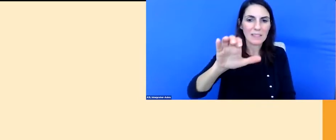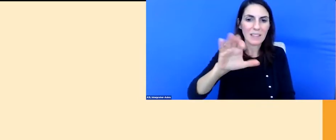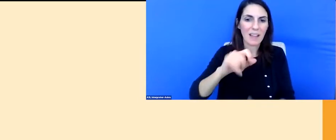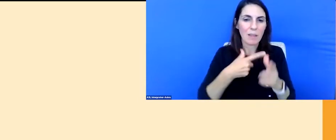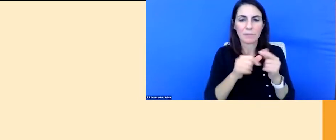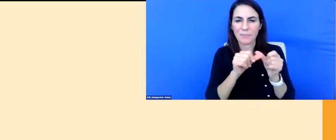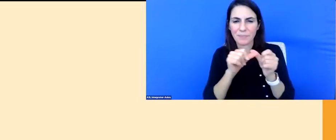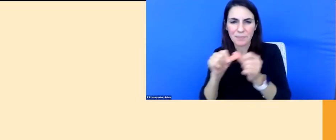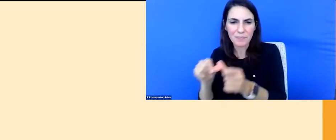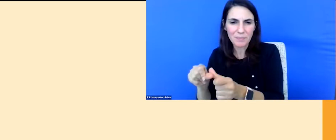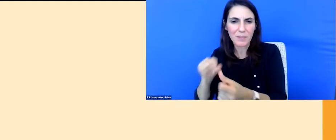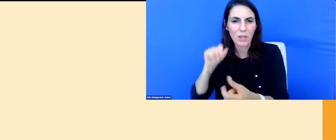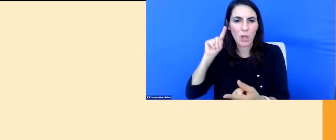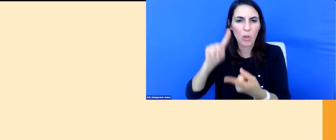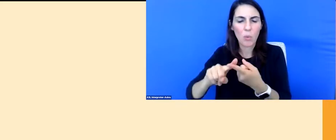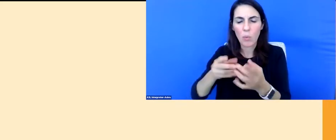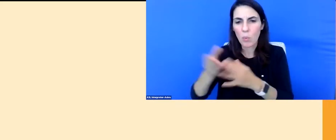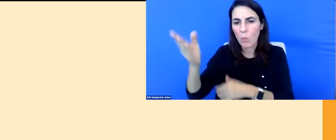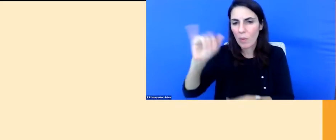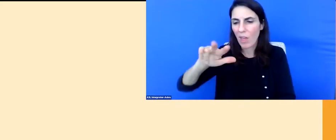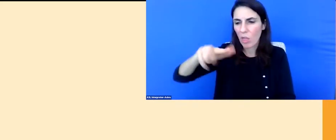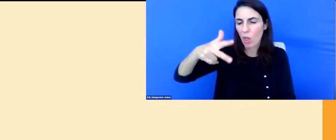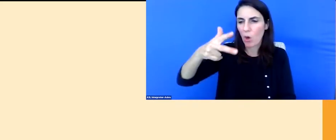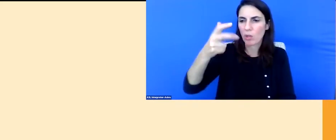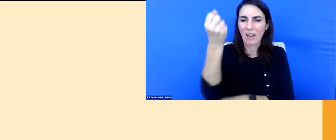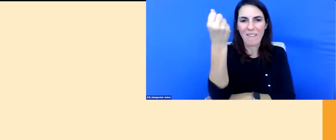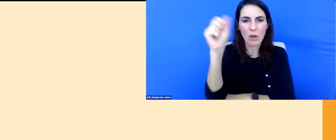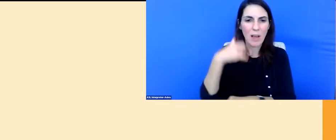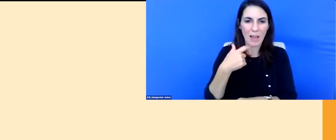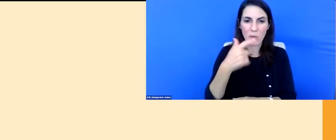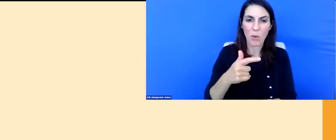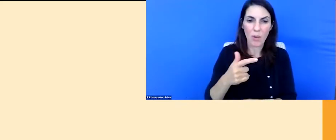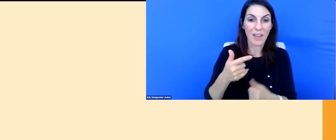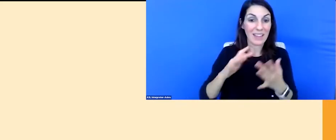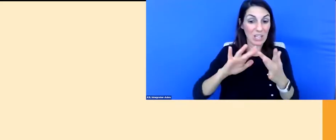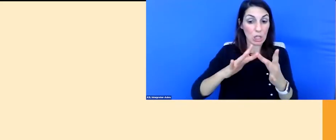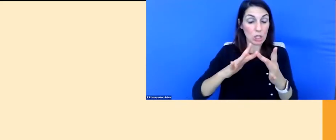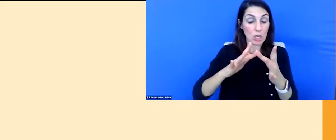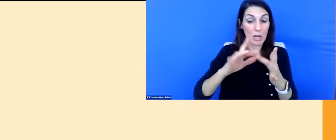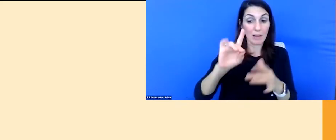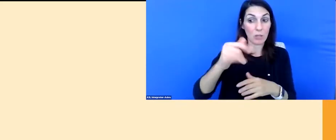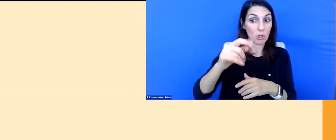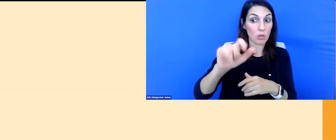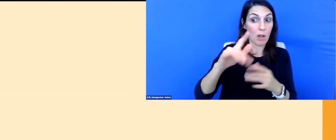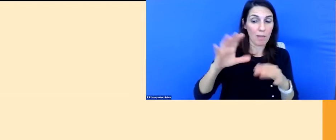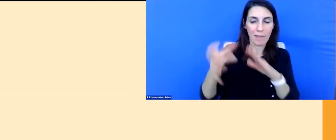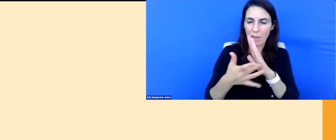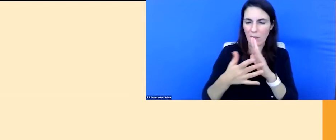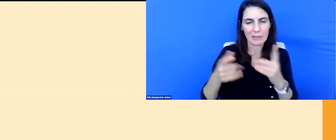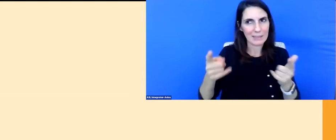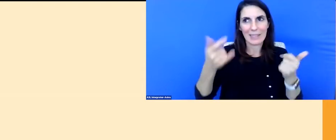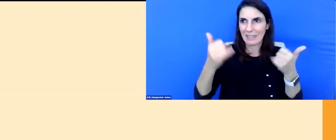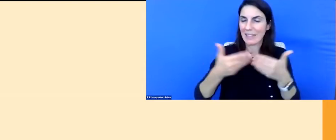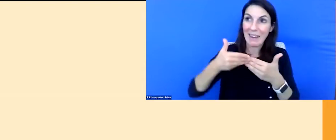I told you that digital technology was the next big step in breaking down